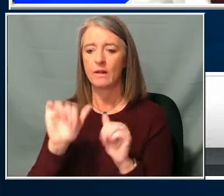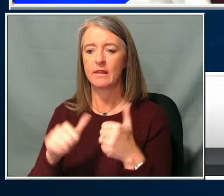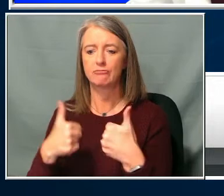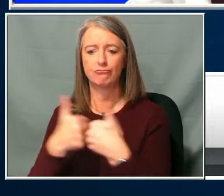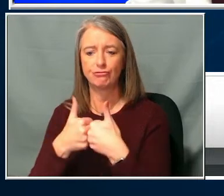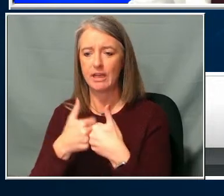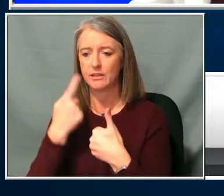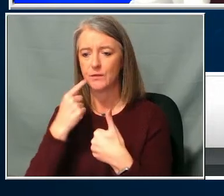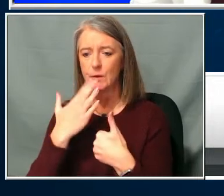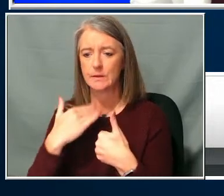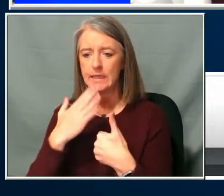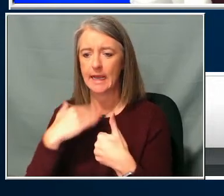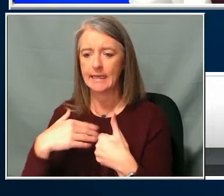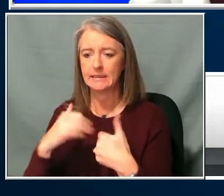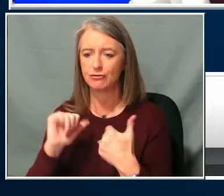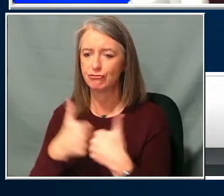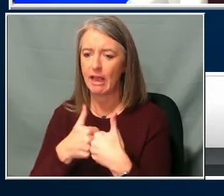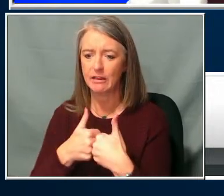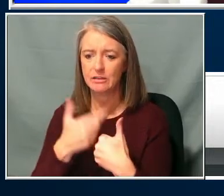to their diet and food?